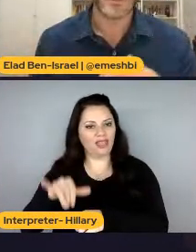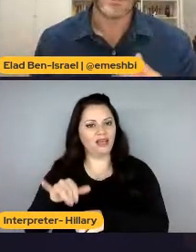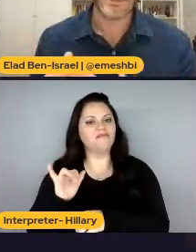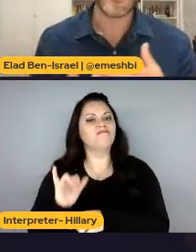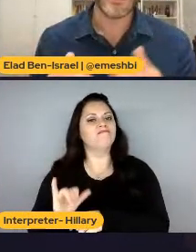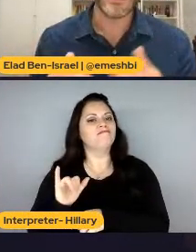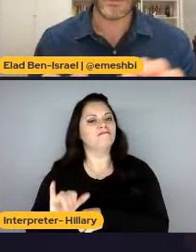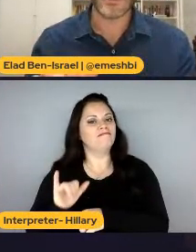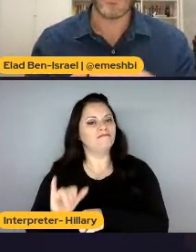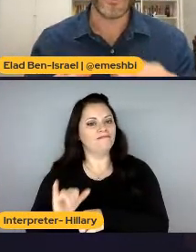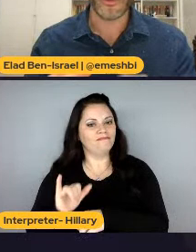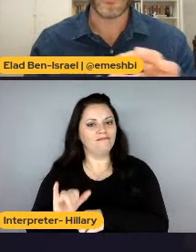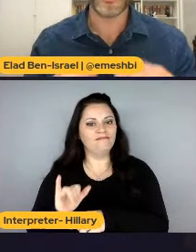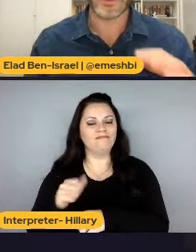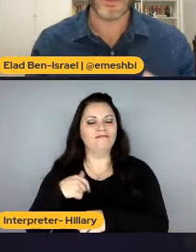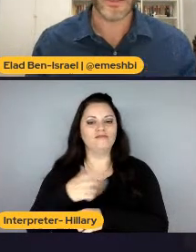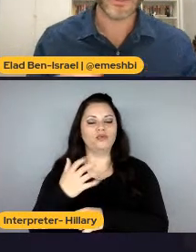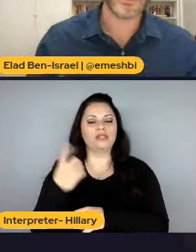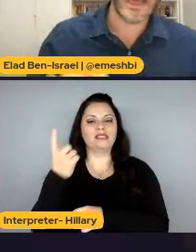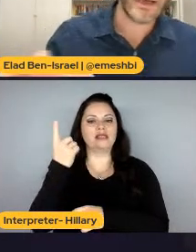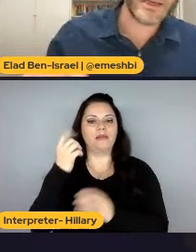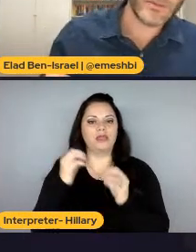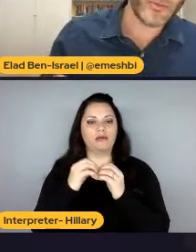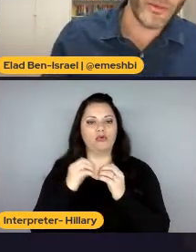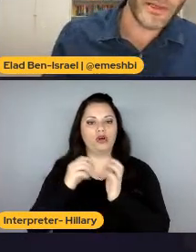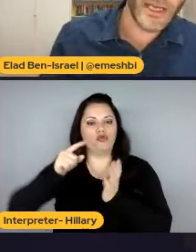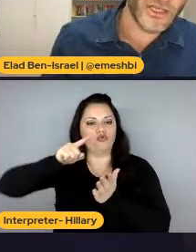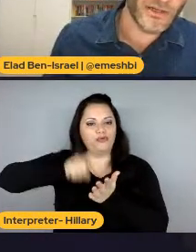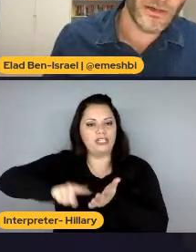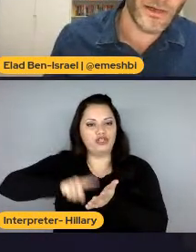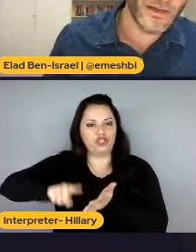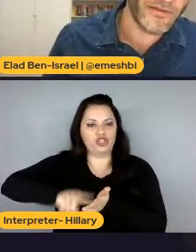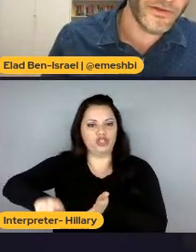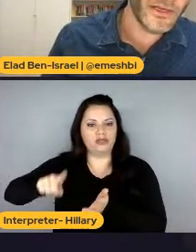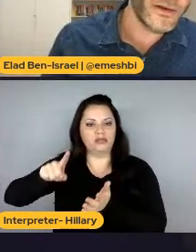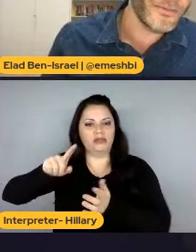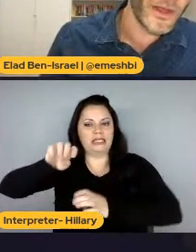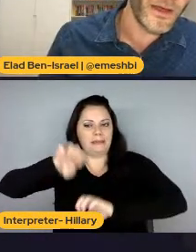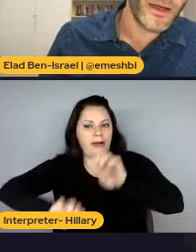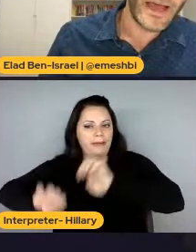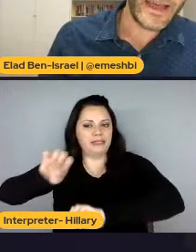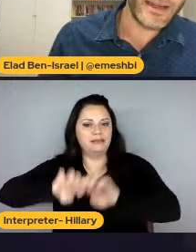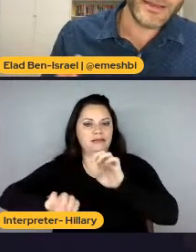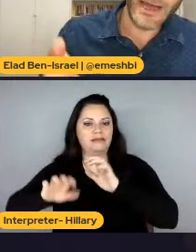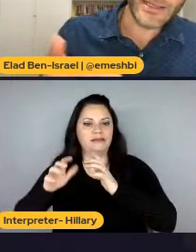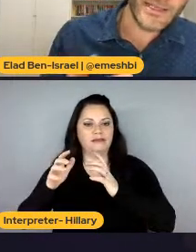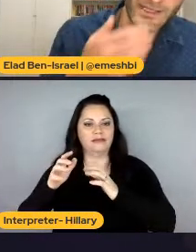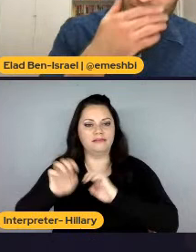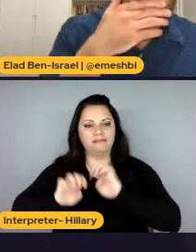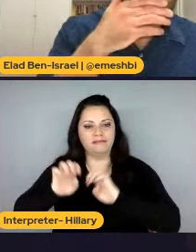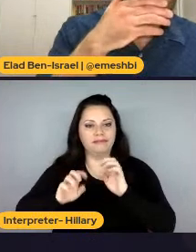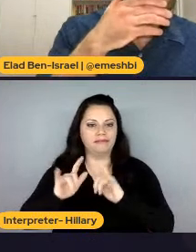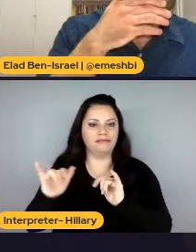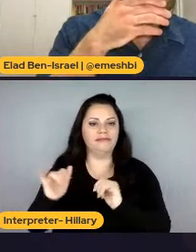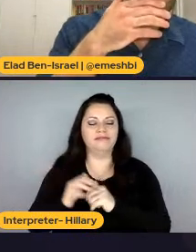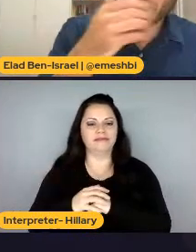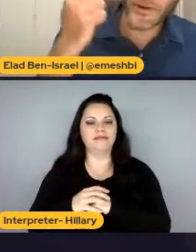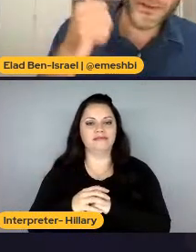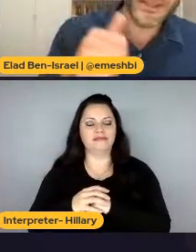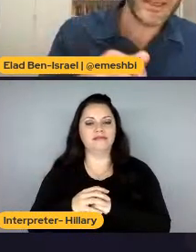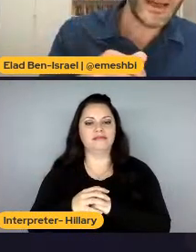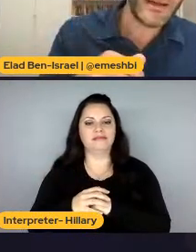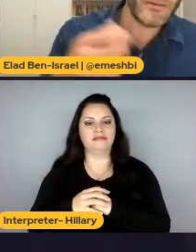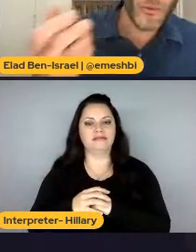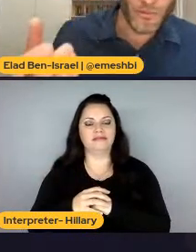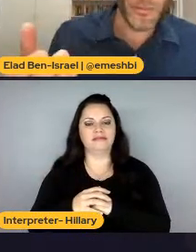into something in the more of the research experimentation level here. And as I said